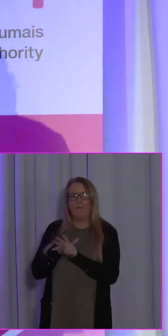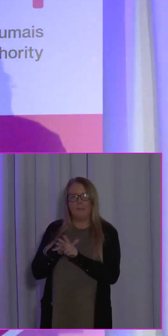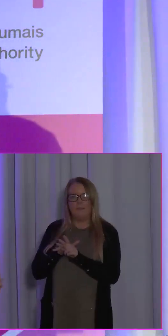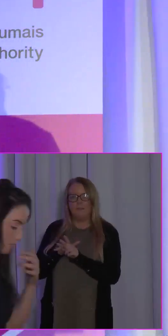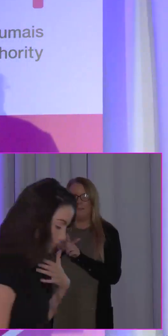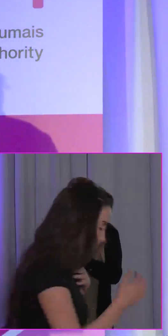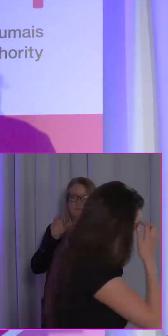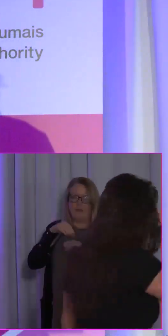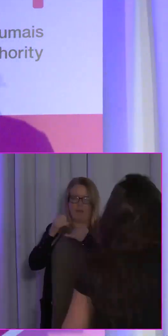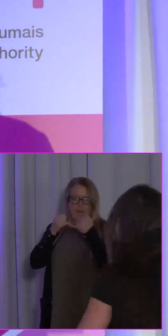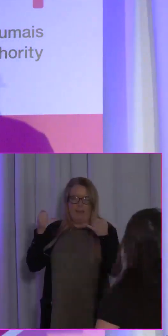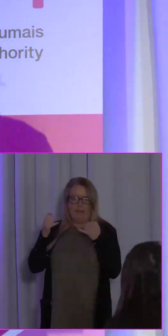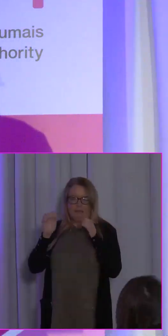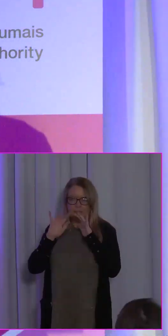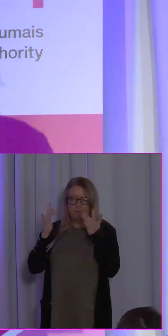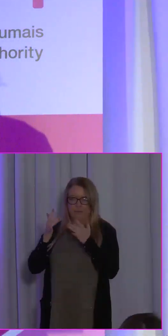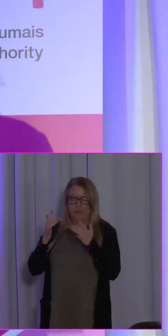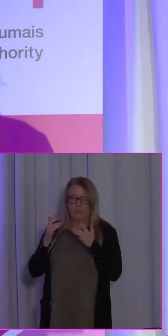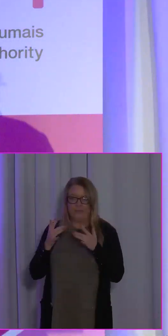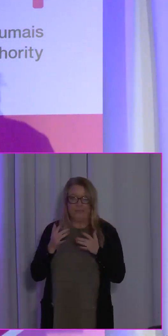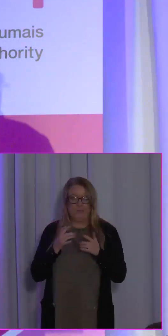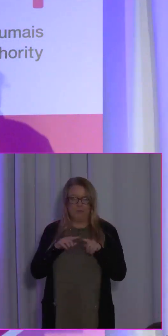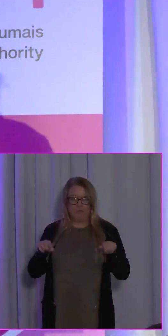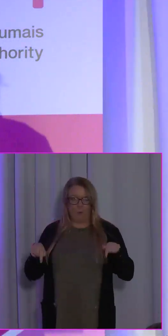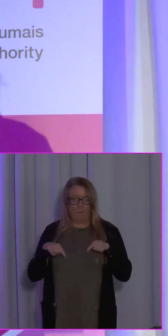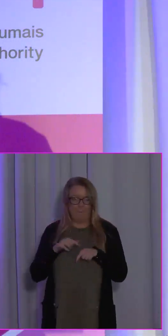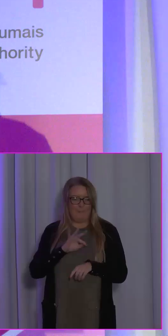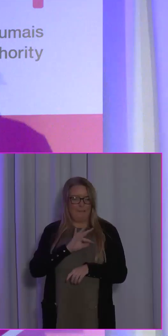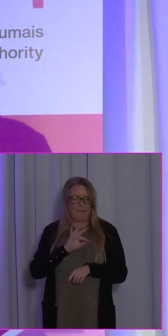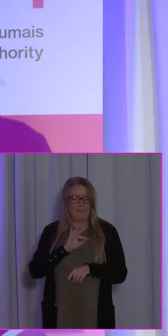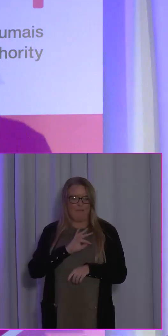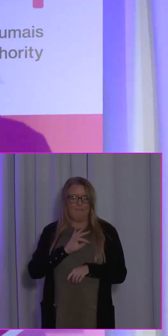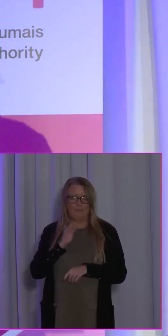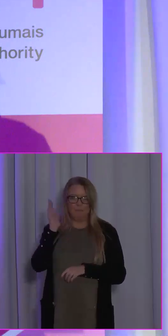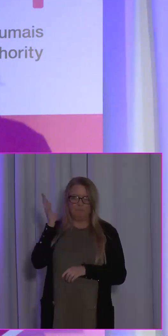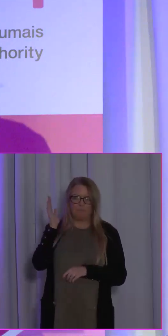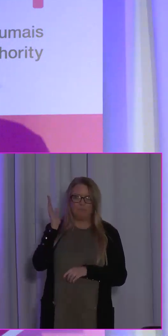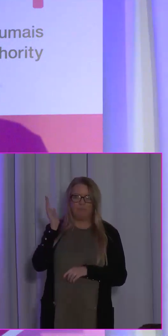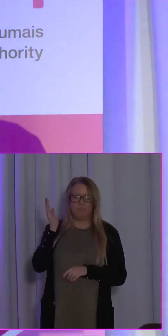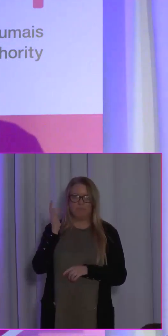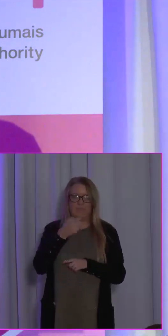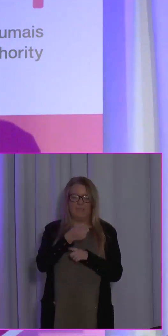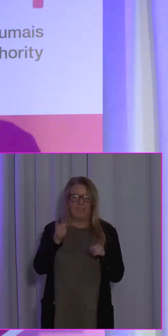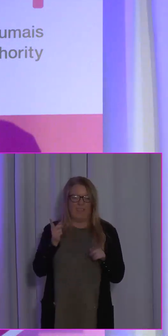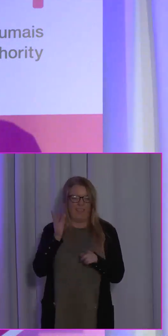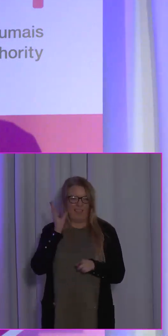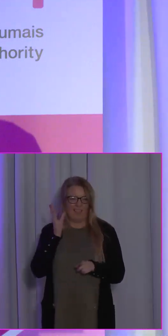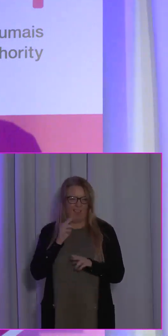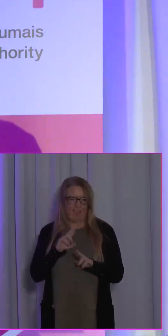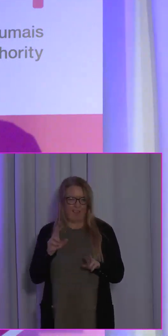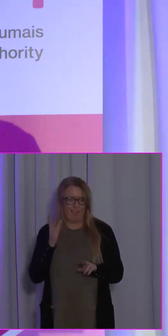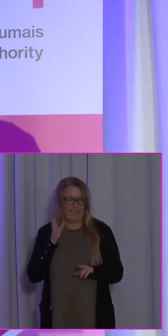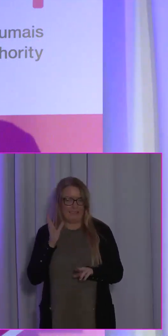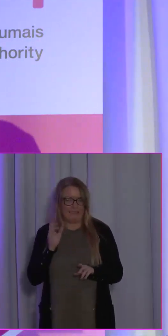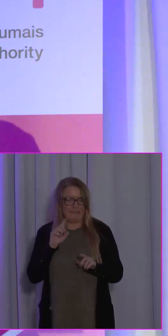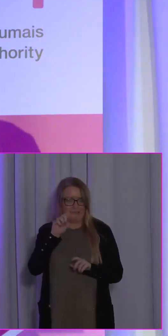pandemic. I was sitting in a room by myself, talking to people that I was really not sure if they were listening, but I